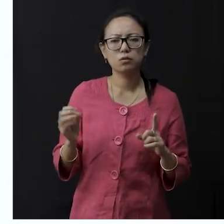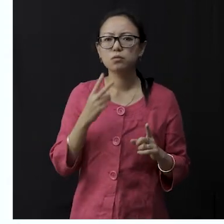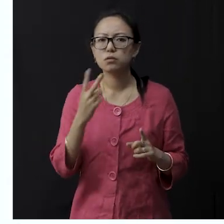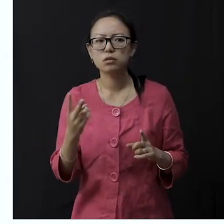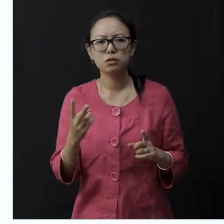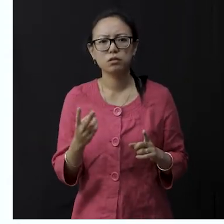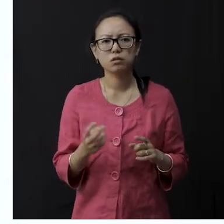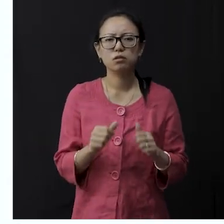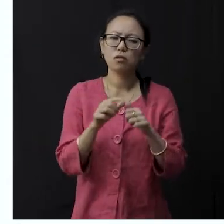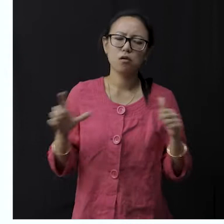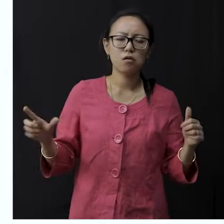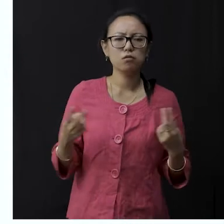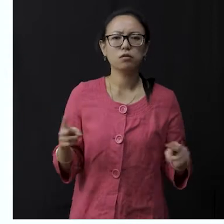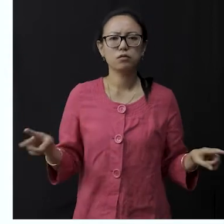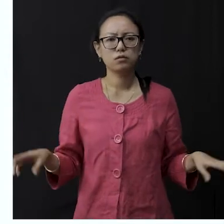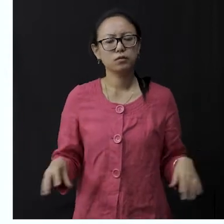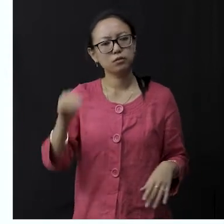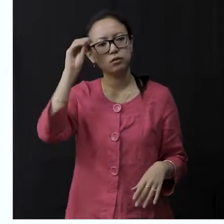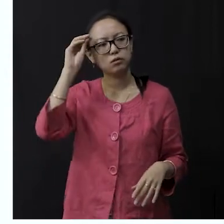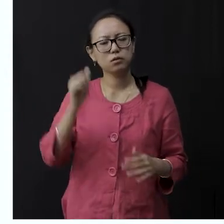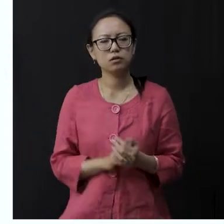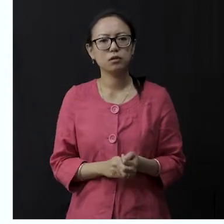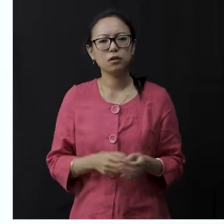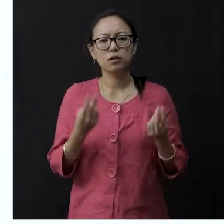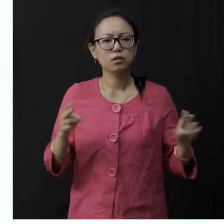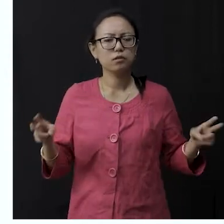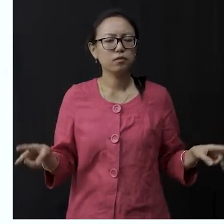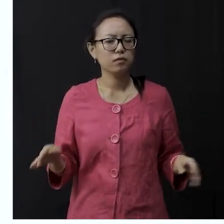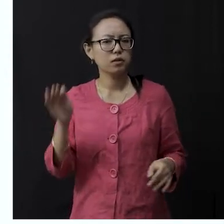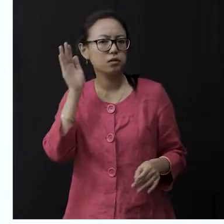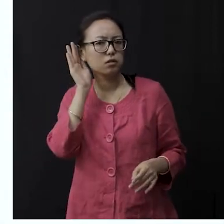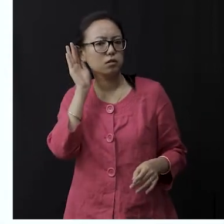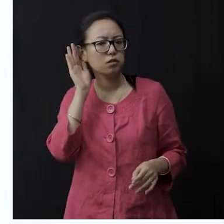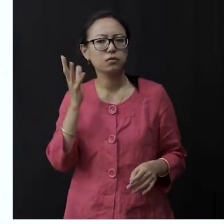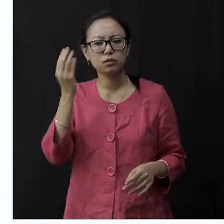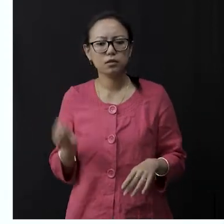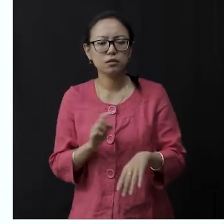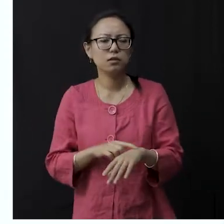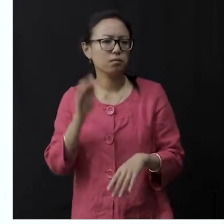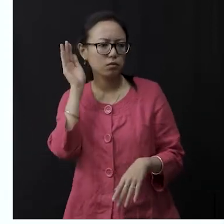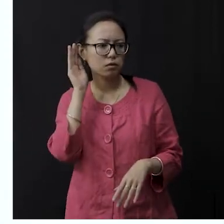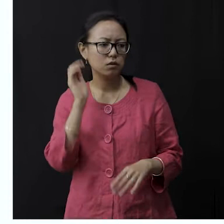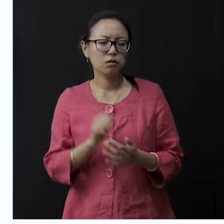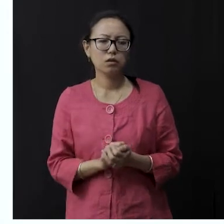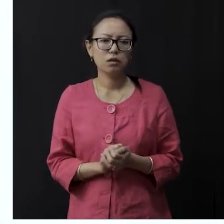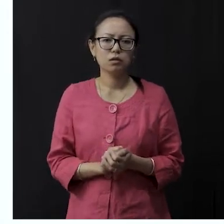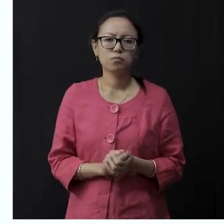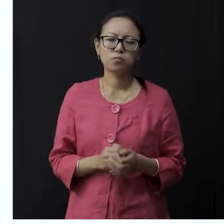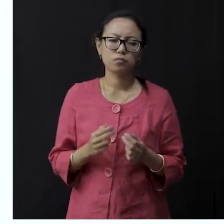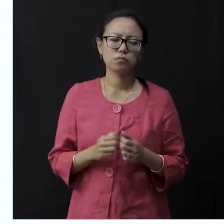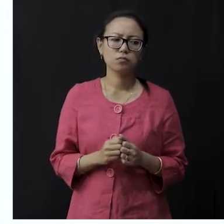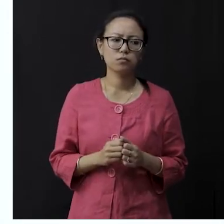will learn to identify different sounds that are heard at night. We will also be able to describe